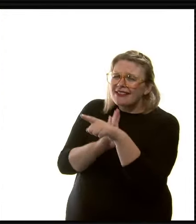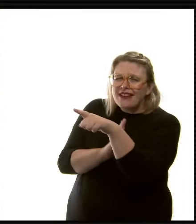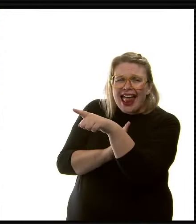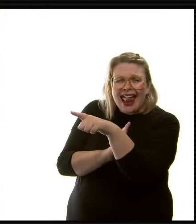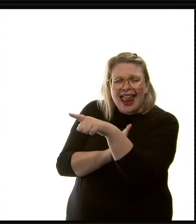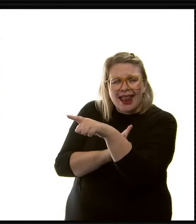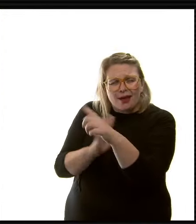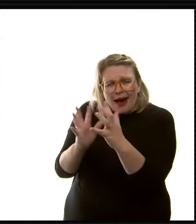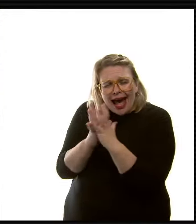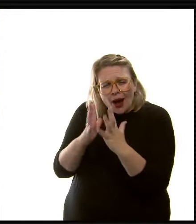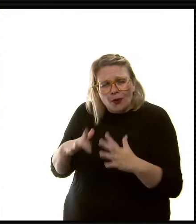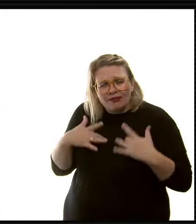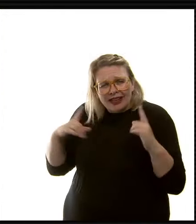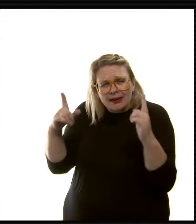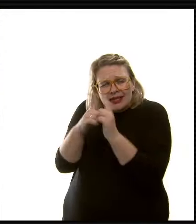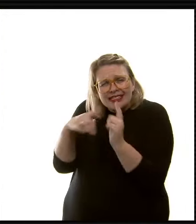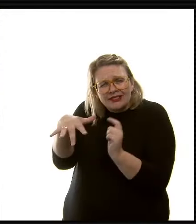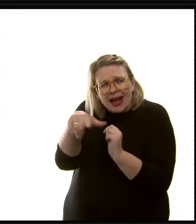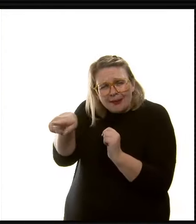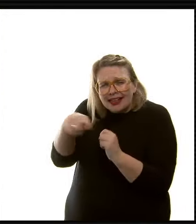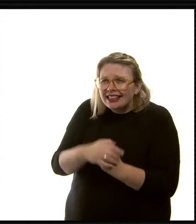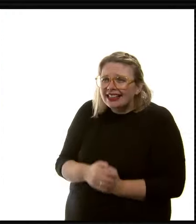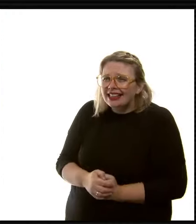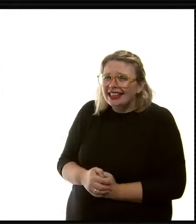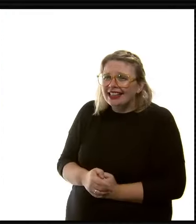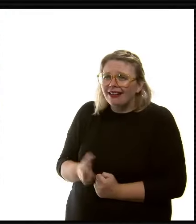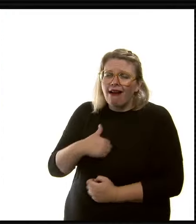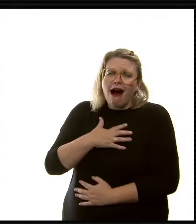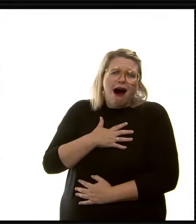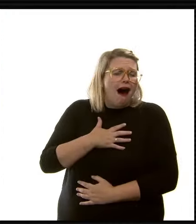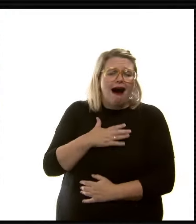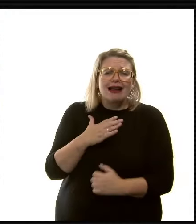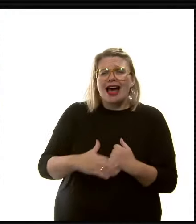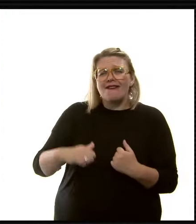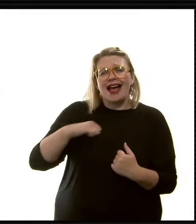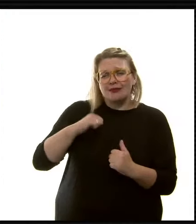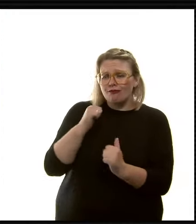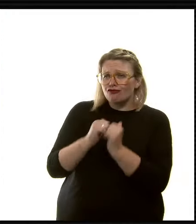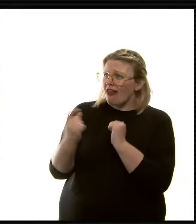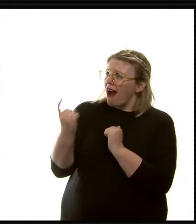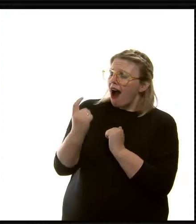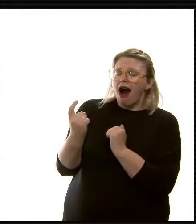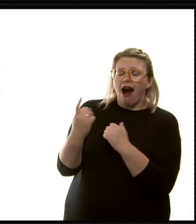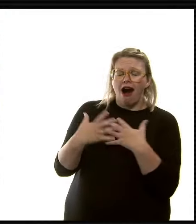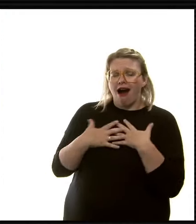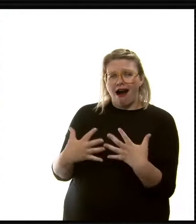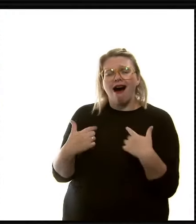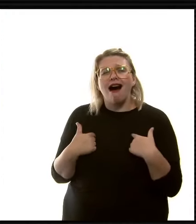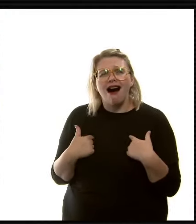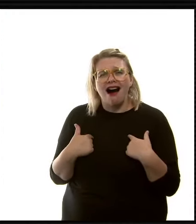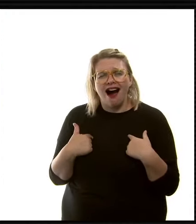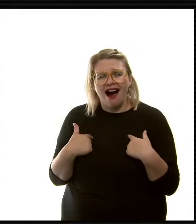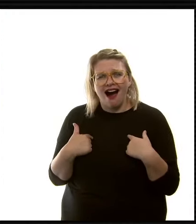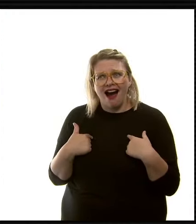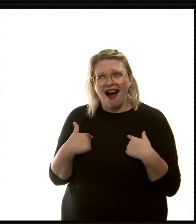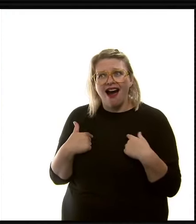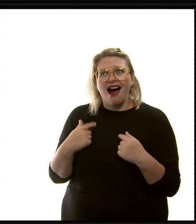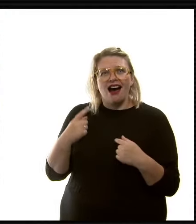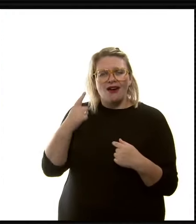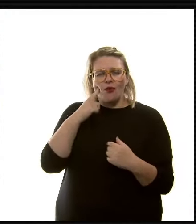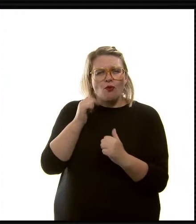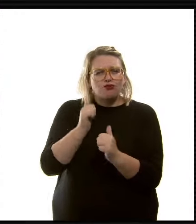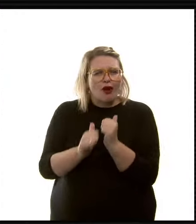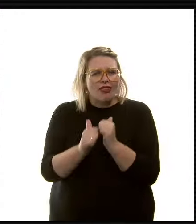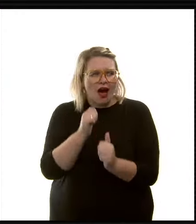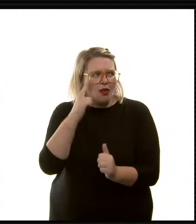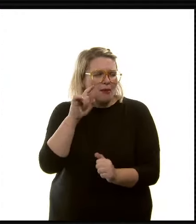feel when you realized what was happening? It was amazing. I was not expecting my brother to show up at all. I was a little bit nervous that he was going to tell about that time you